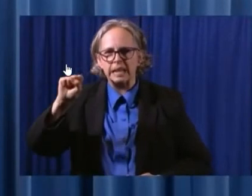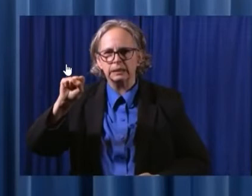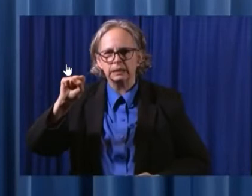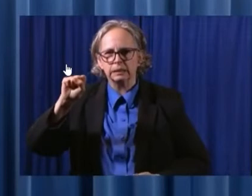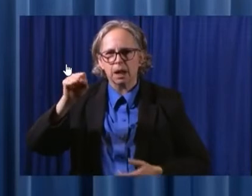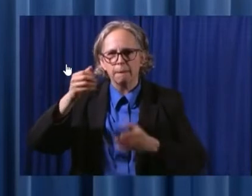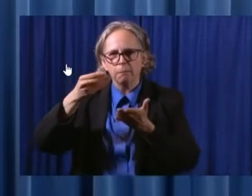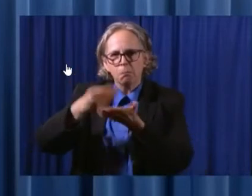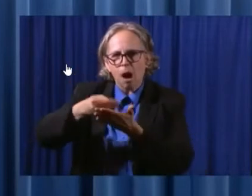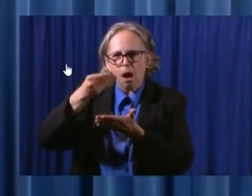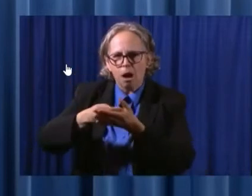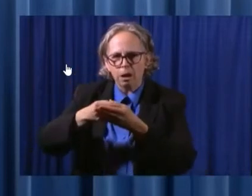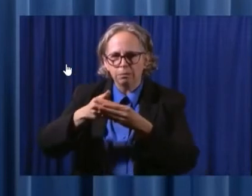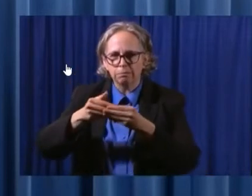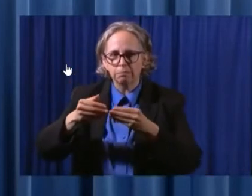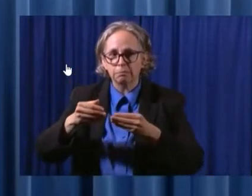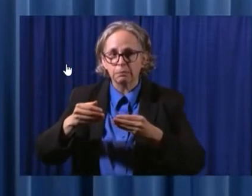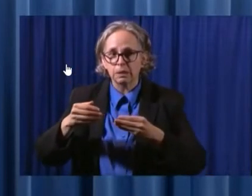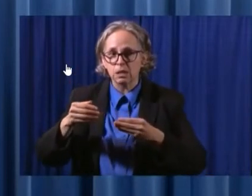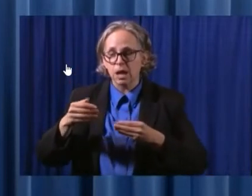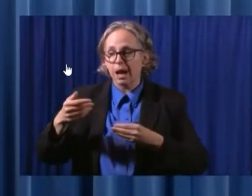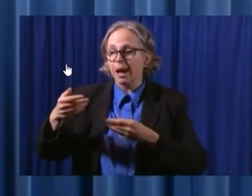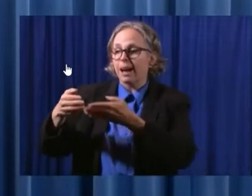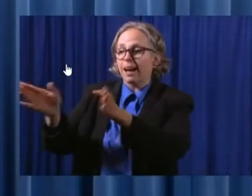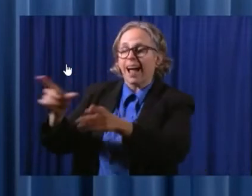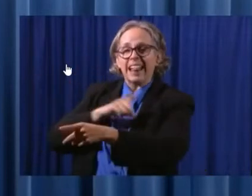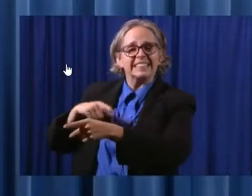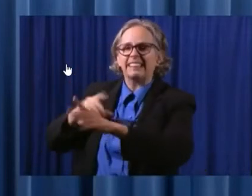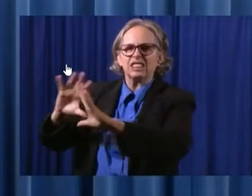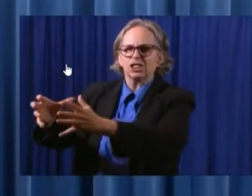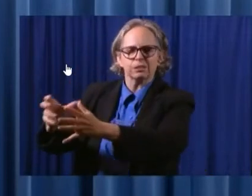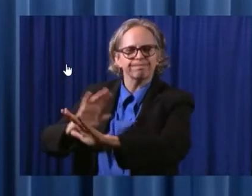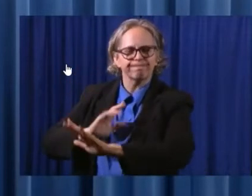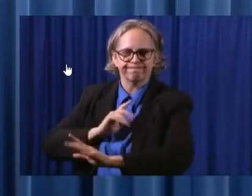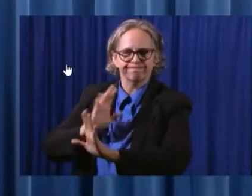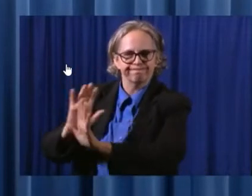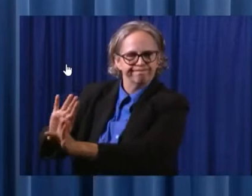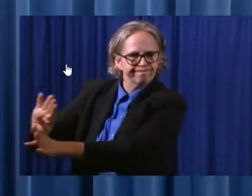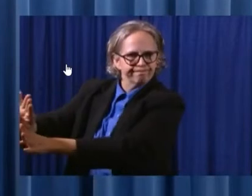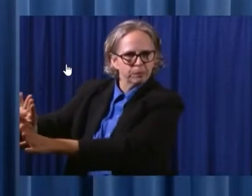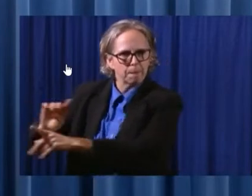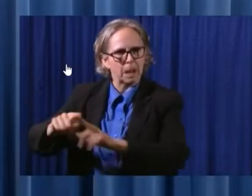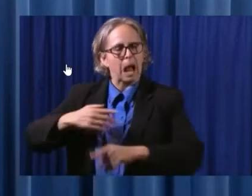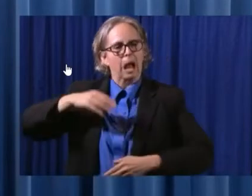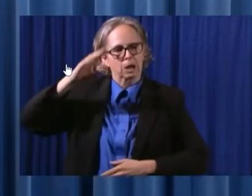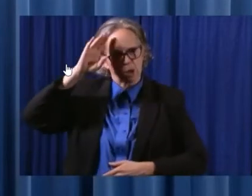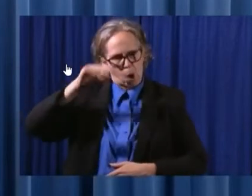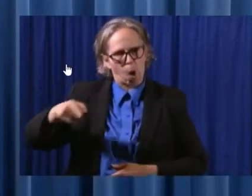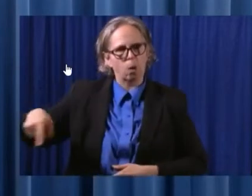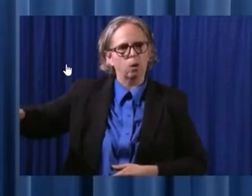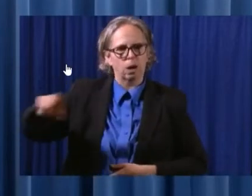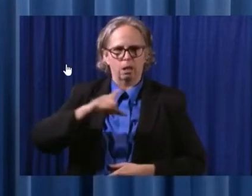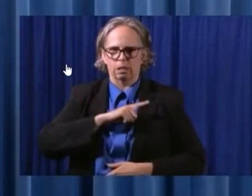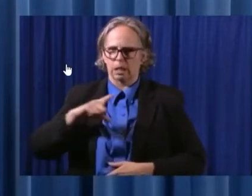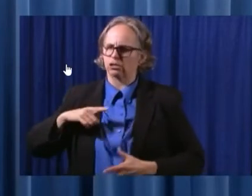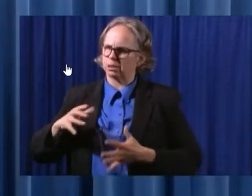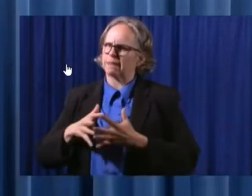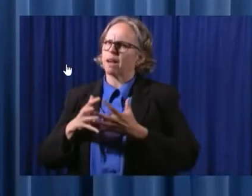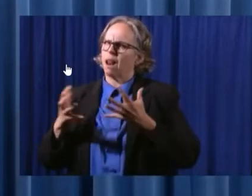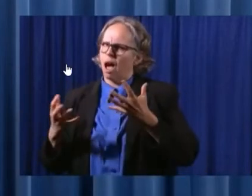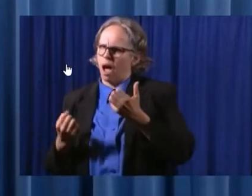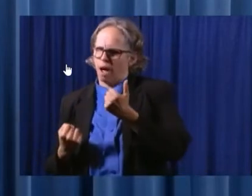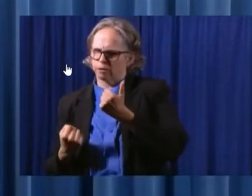Assembly, I never do that, I would note that it had broad bipartisan support. So I think as you plan